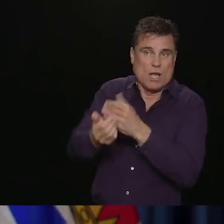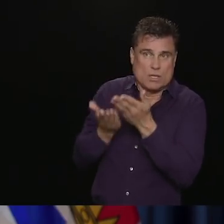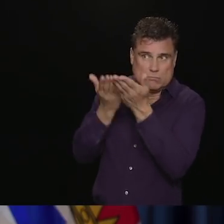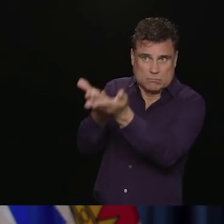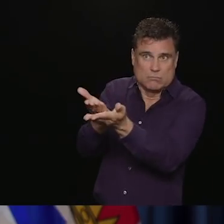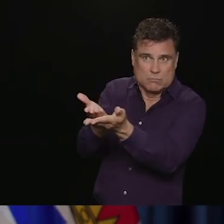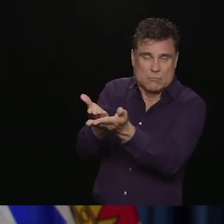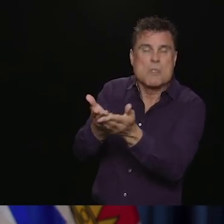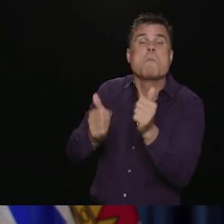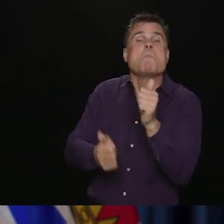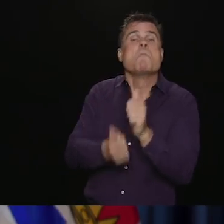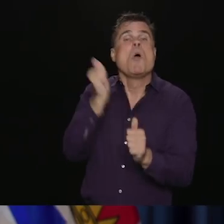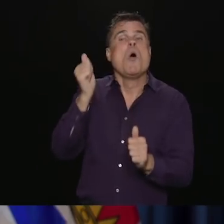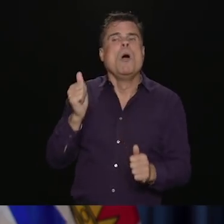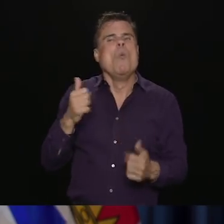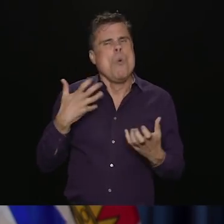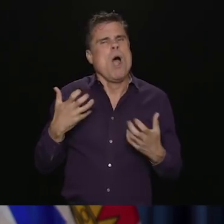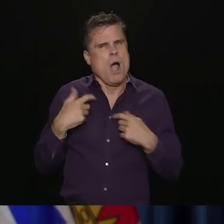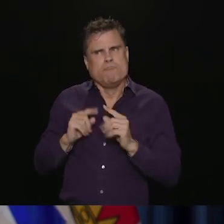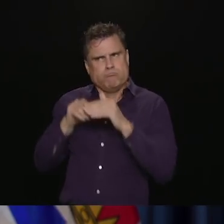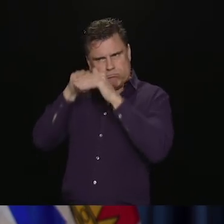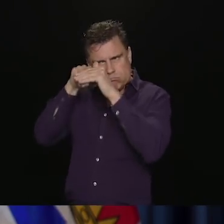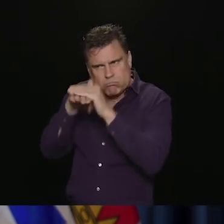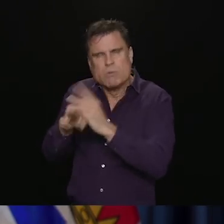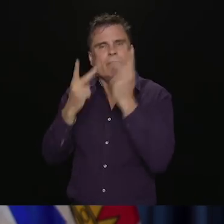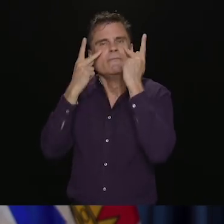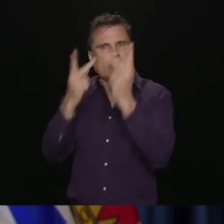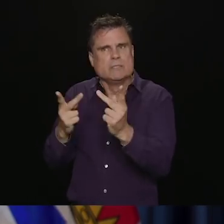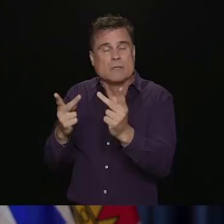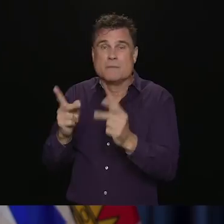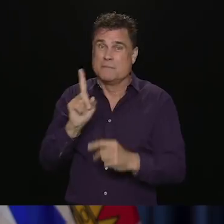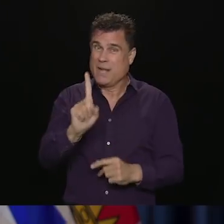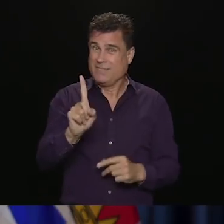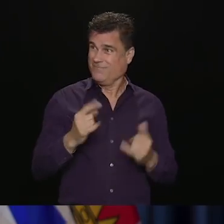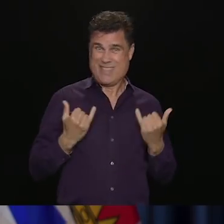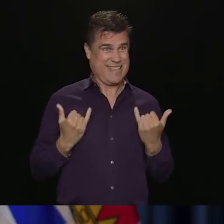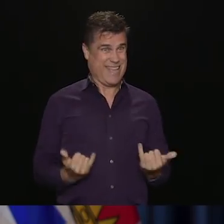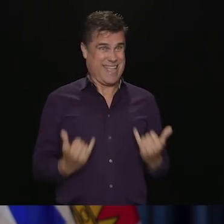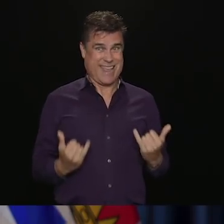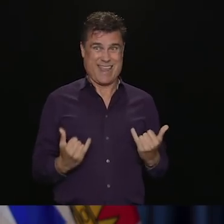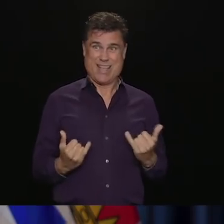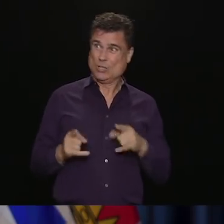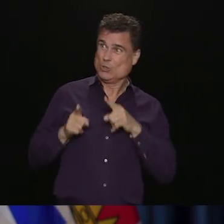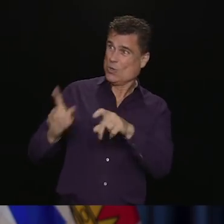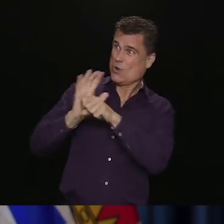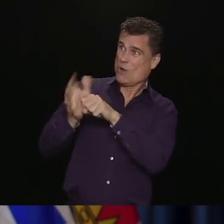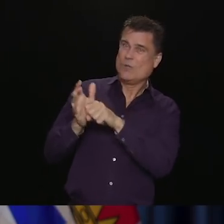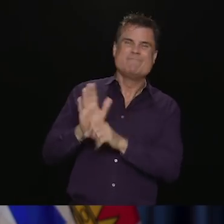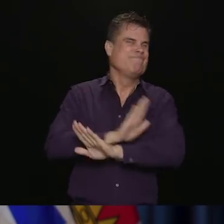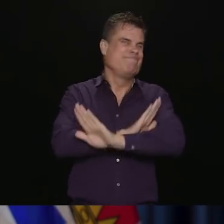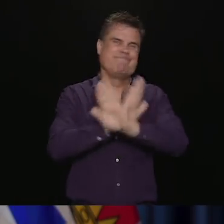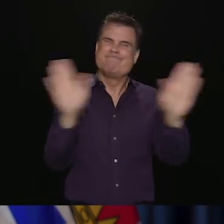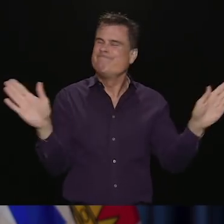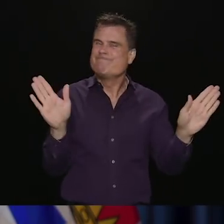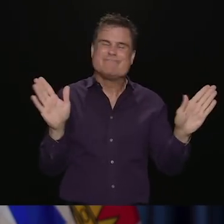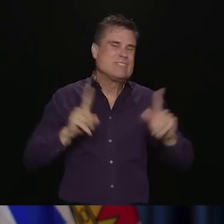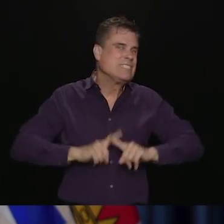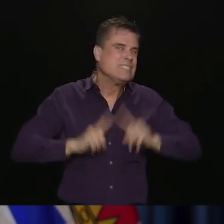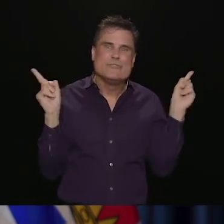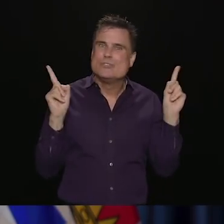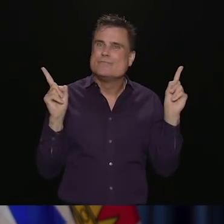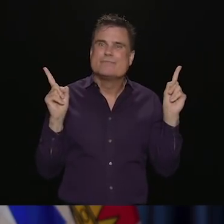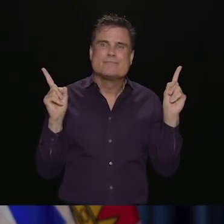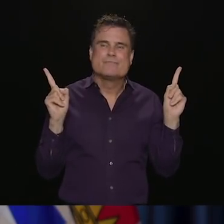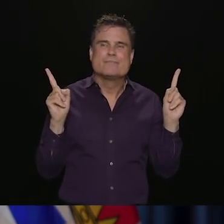everyone to reflect, whatever phase we're in, of the need to maintain physical distancing, of the need to stopping the spread,